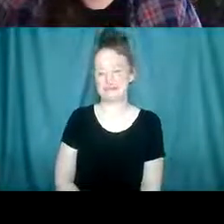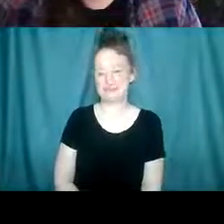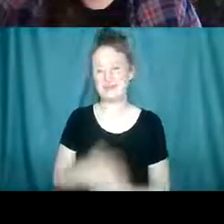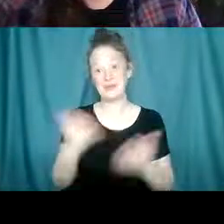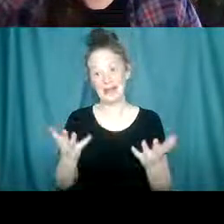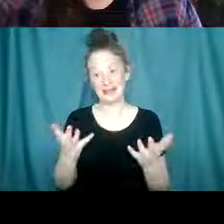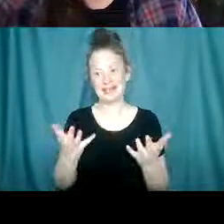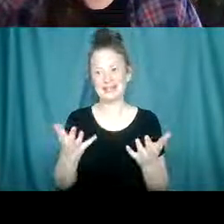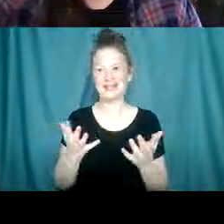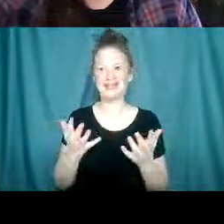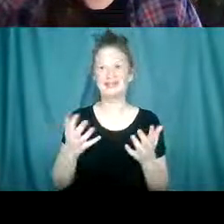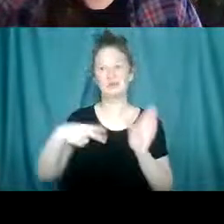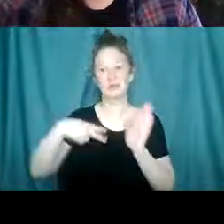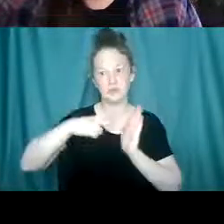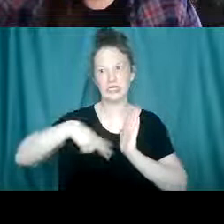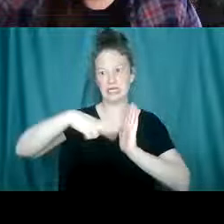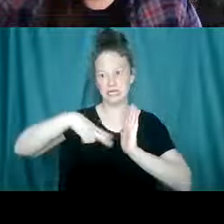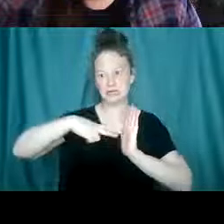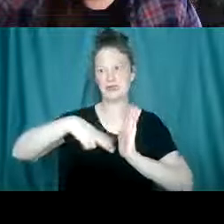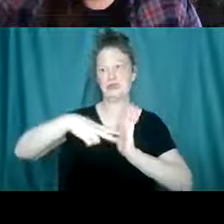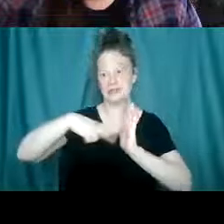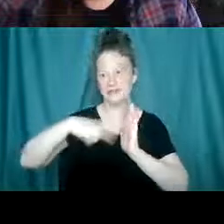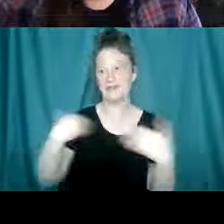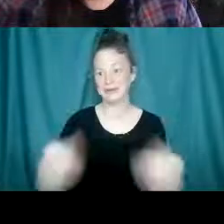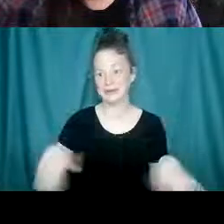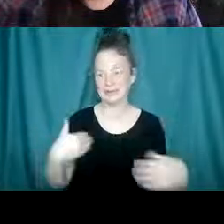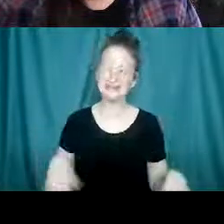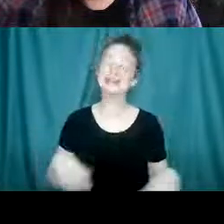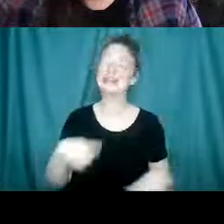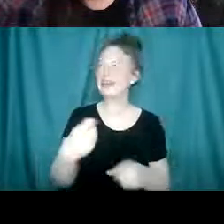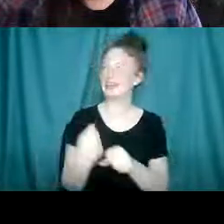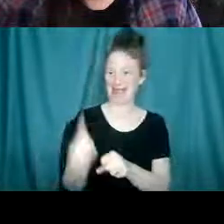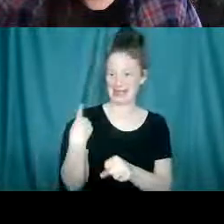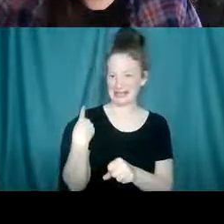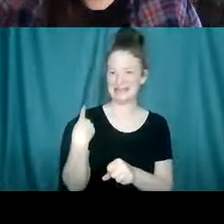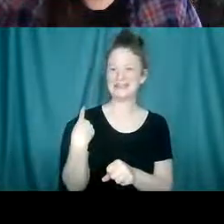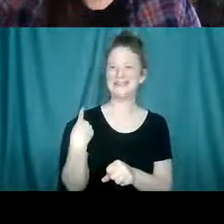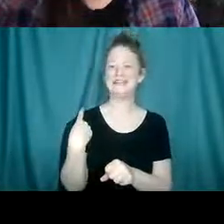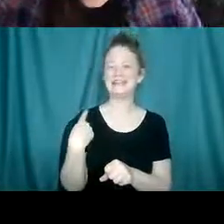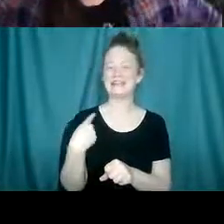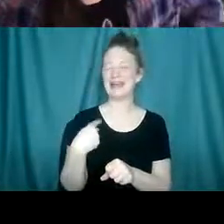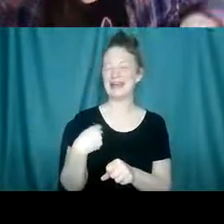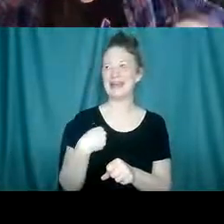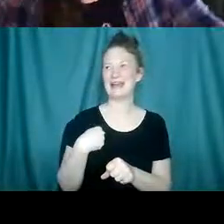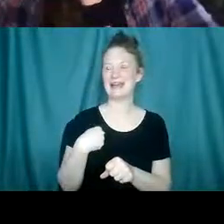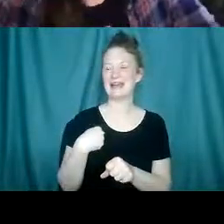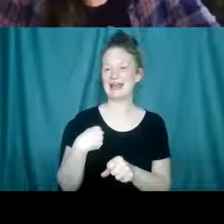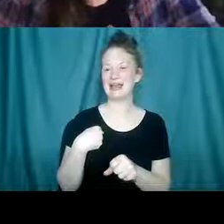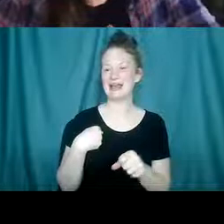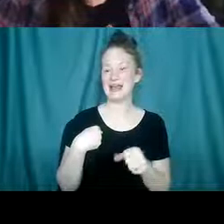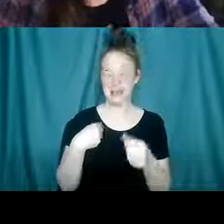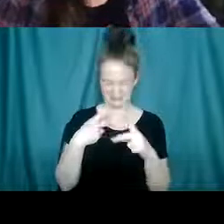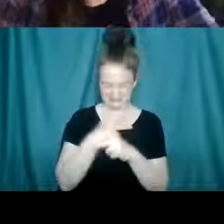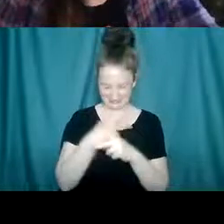Well, a lot of reading. I think last year I finally did a calculation on how